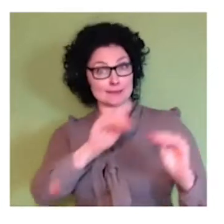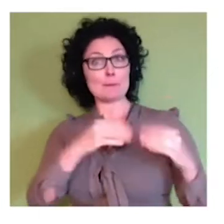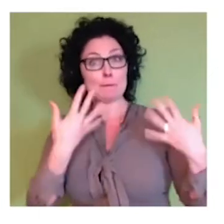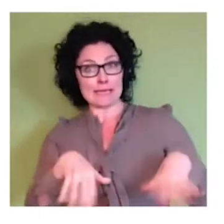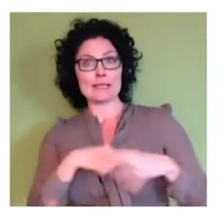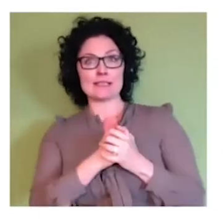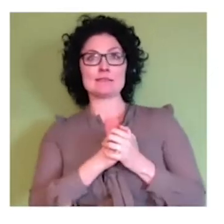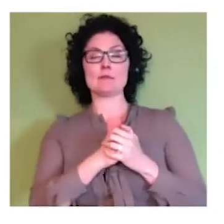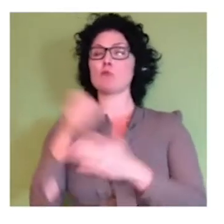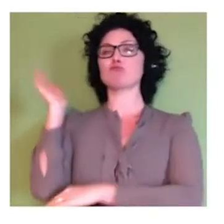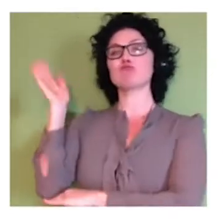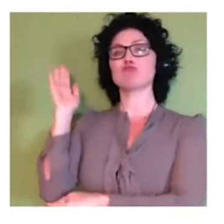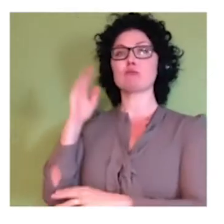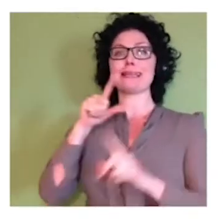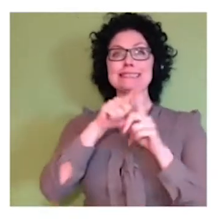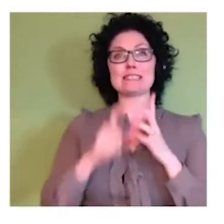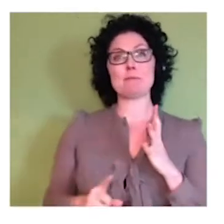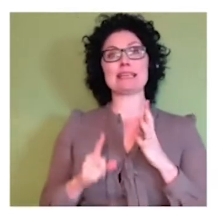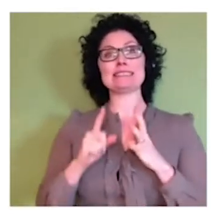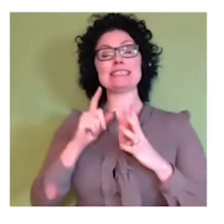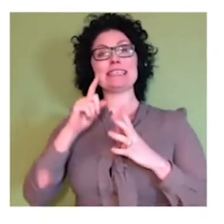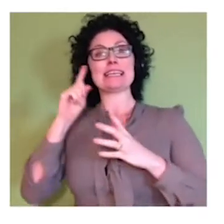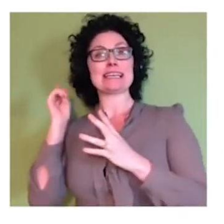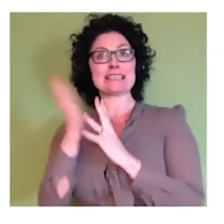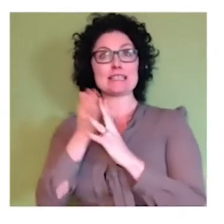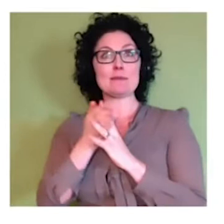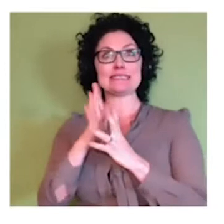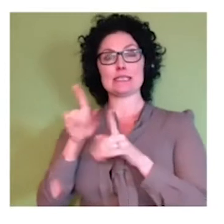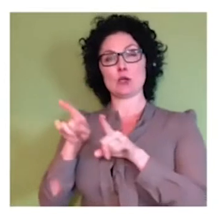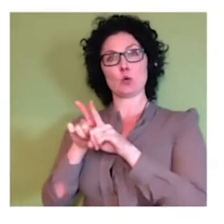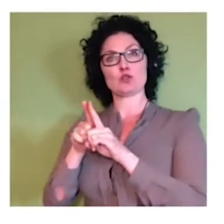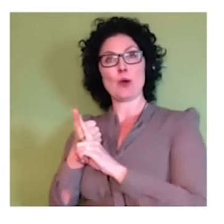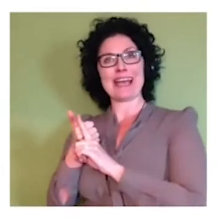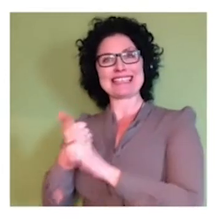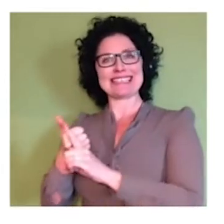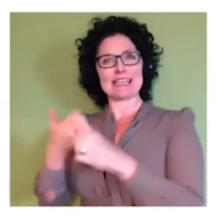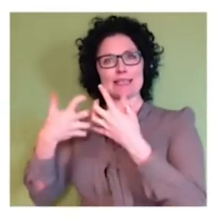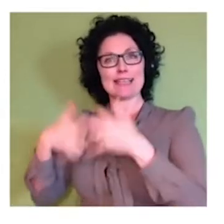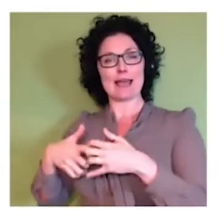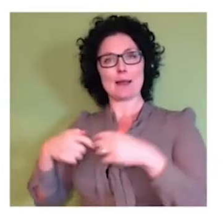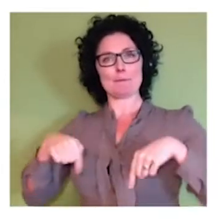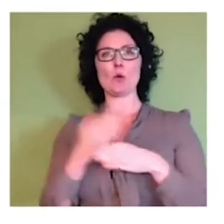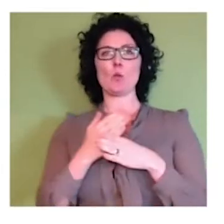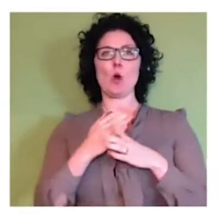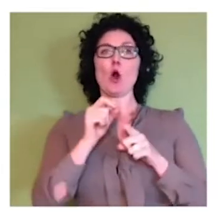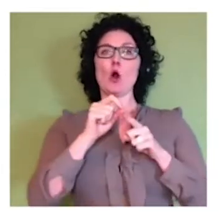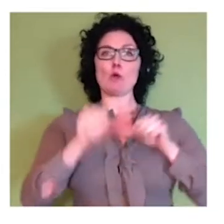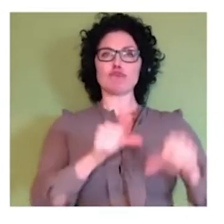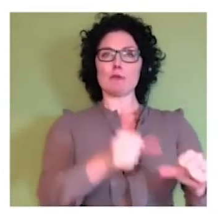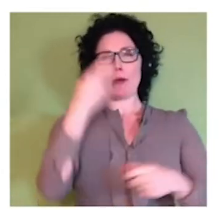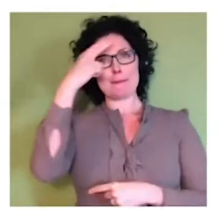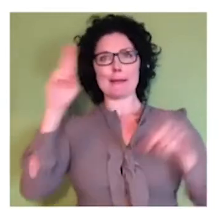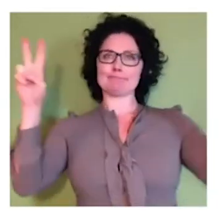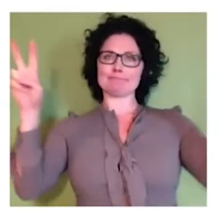disability, accessibility and assistive tech. I now work in the Big Hack program, where I am developing our accessibility training